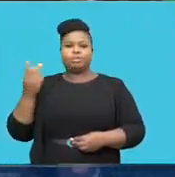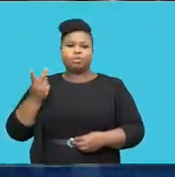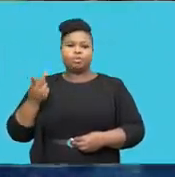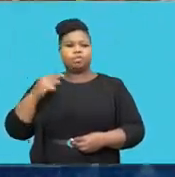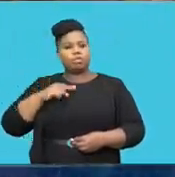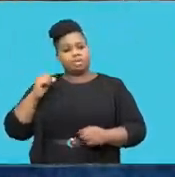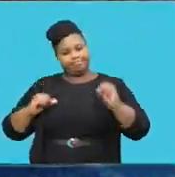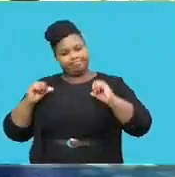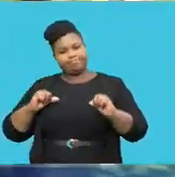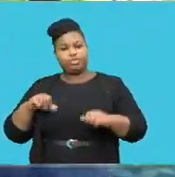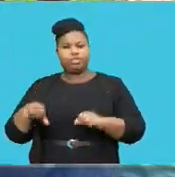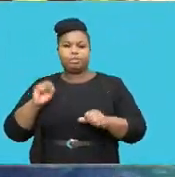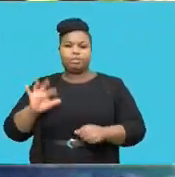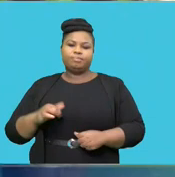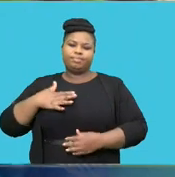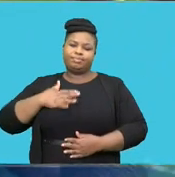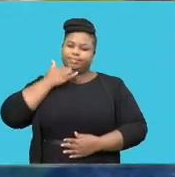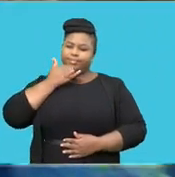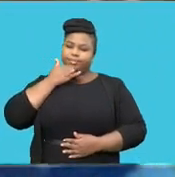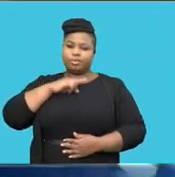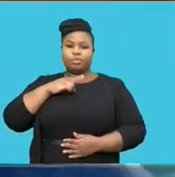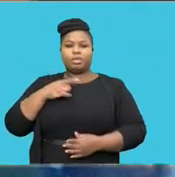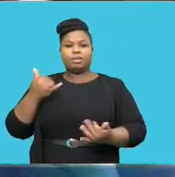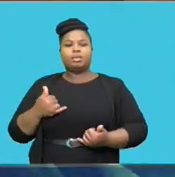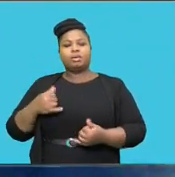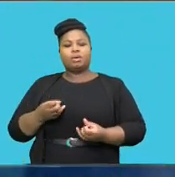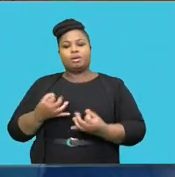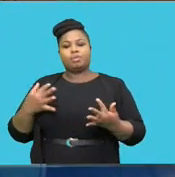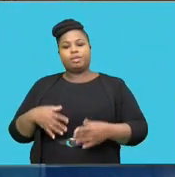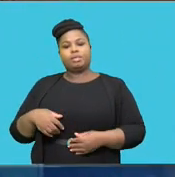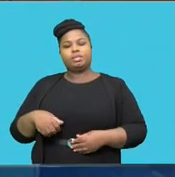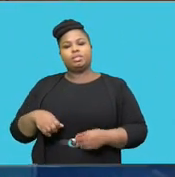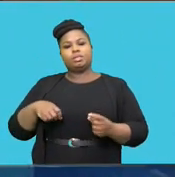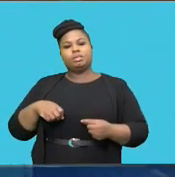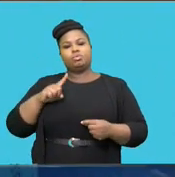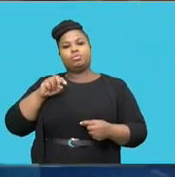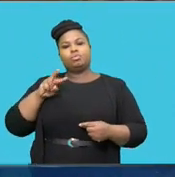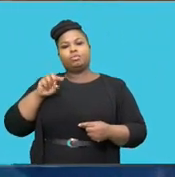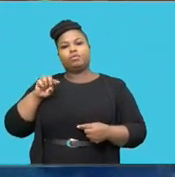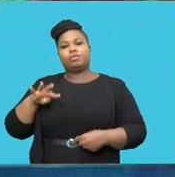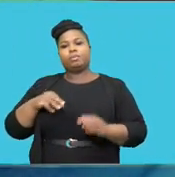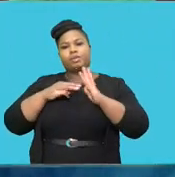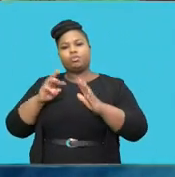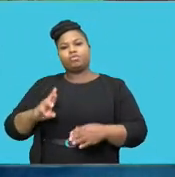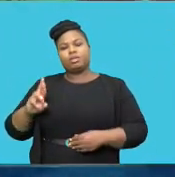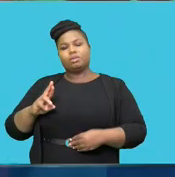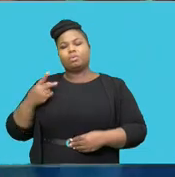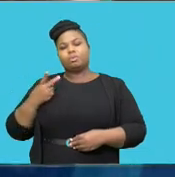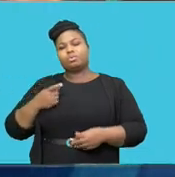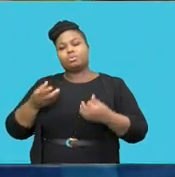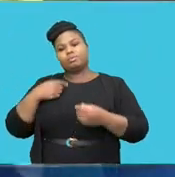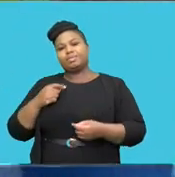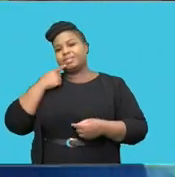fumaneng ho tswa ho ActionSA e balwang ho diranta tse ka bang 40,000 mme o boletse ha e tlile ho tswela